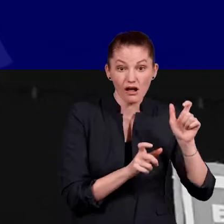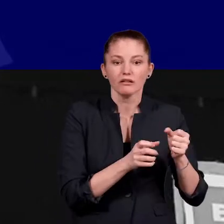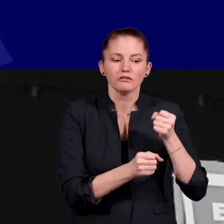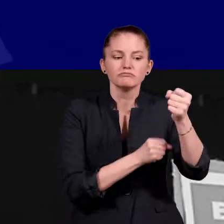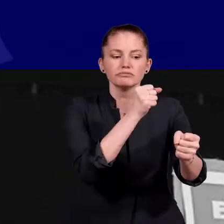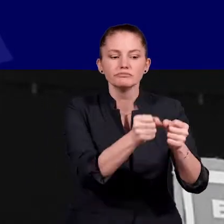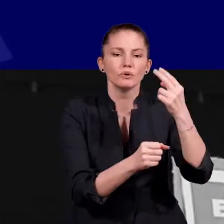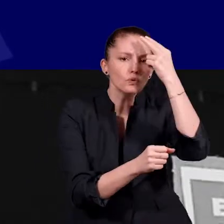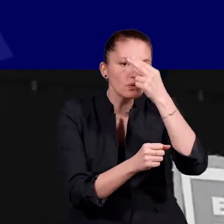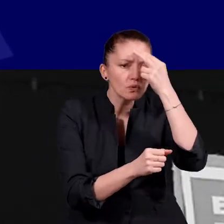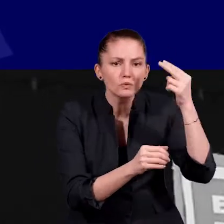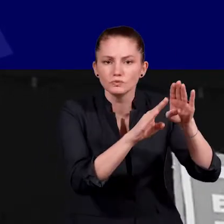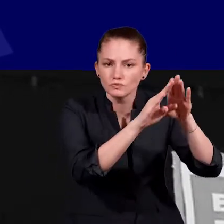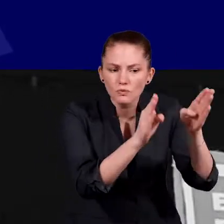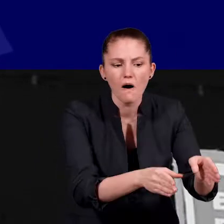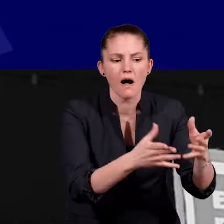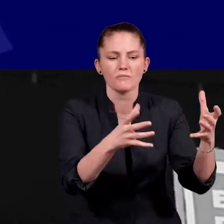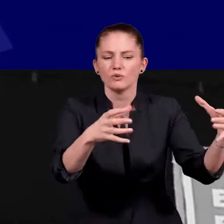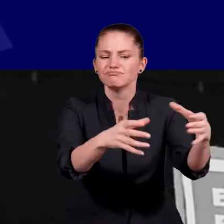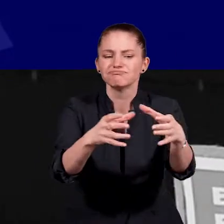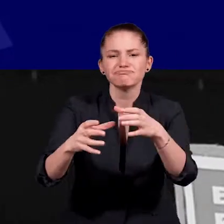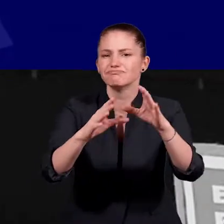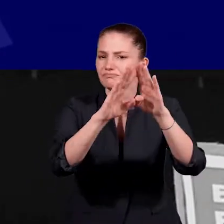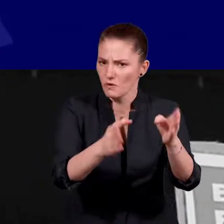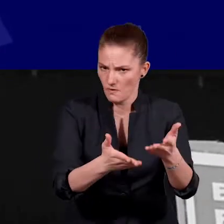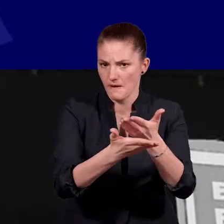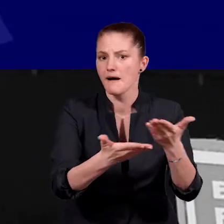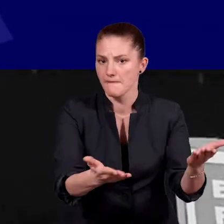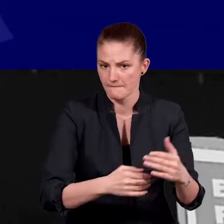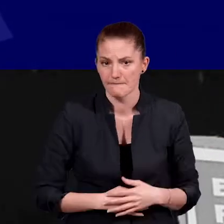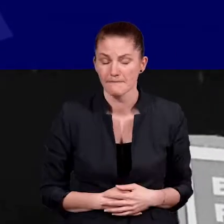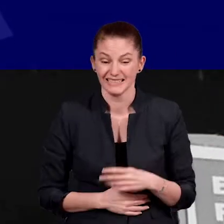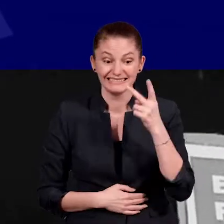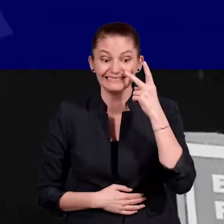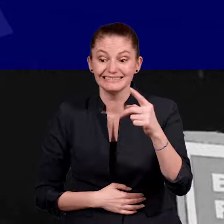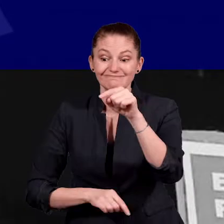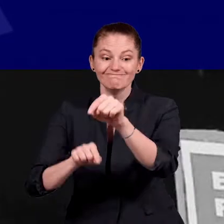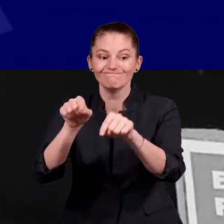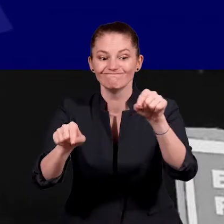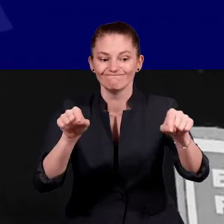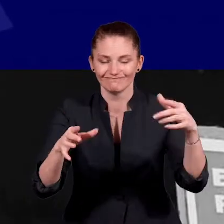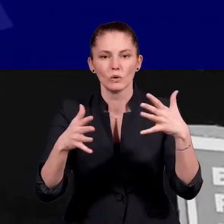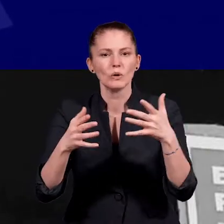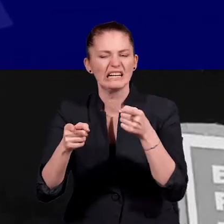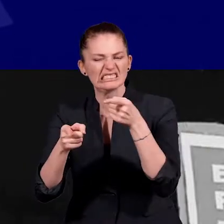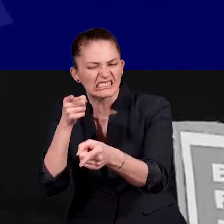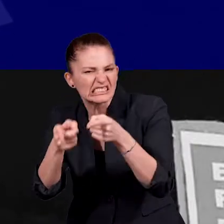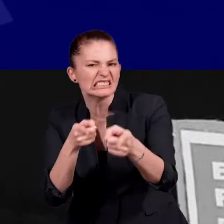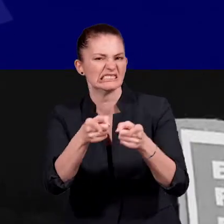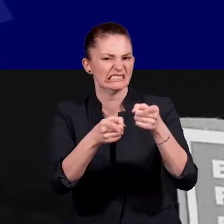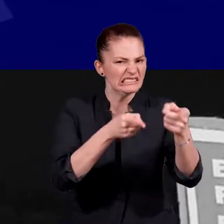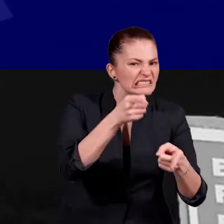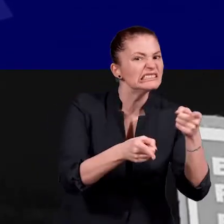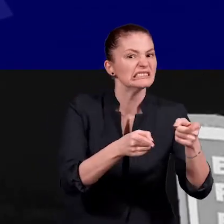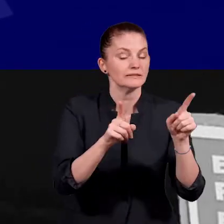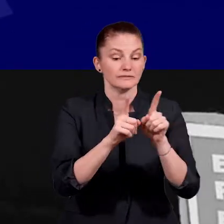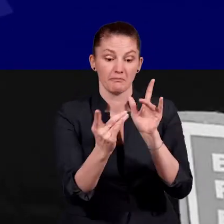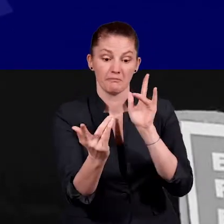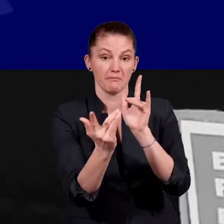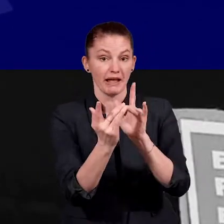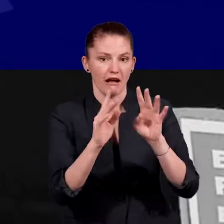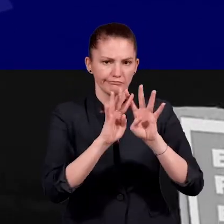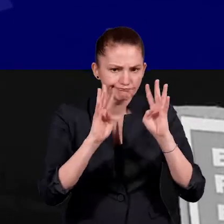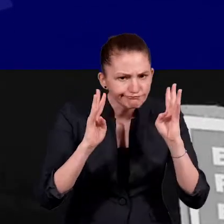disabled children and adults, including group homes and nursing homes for older people. Many of these